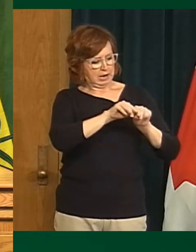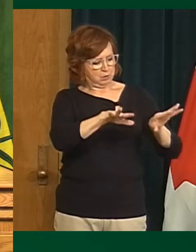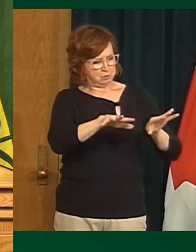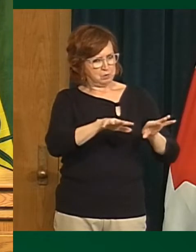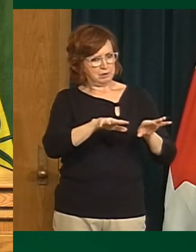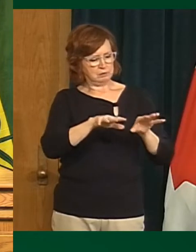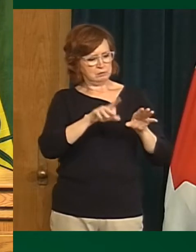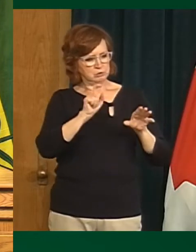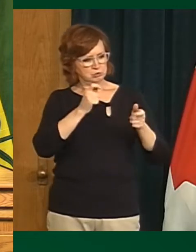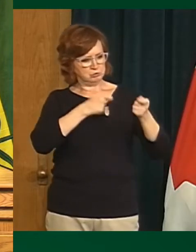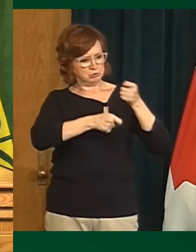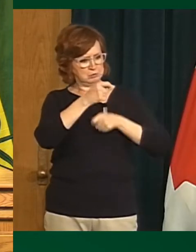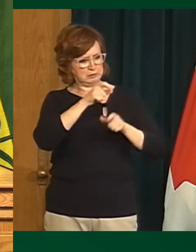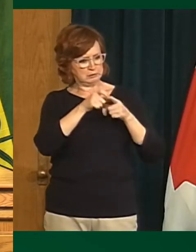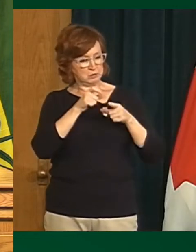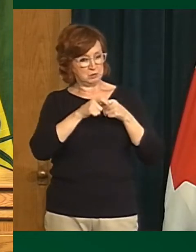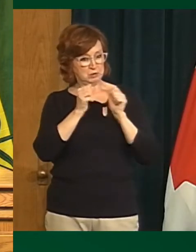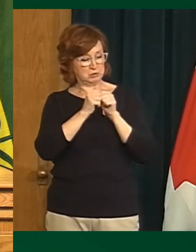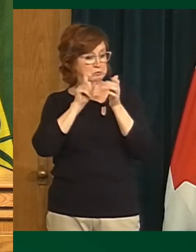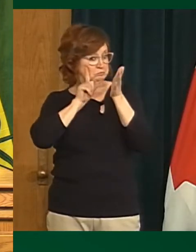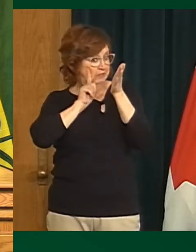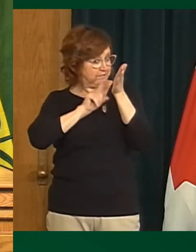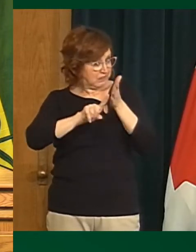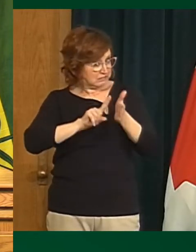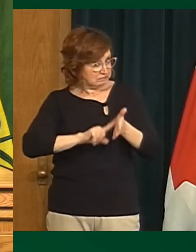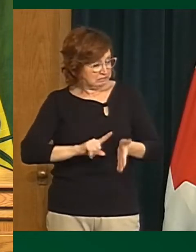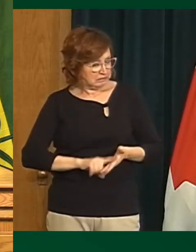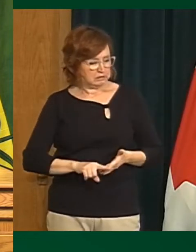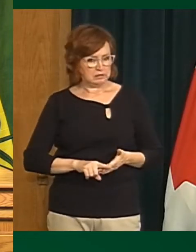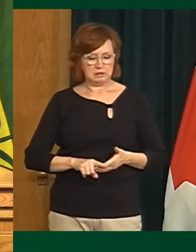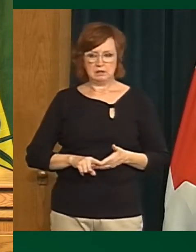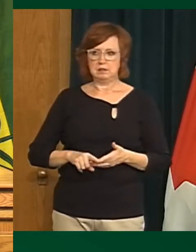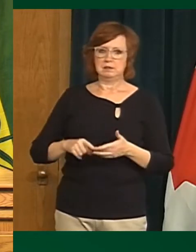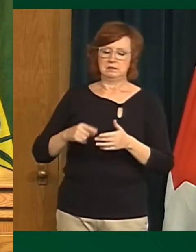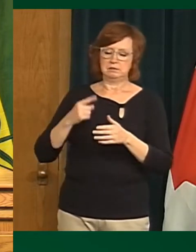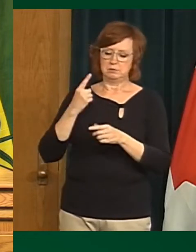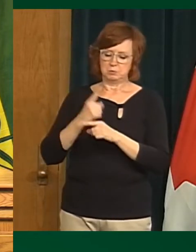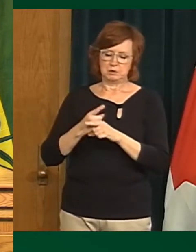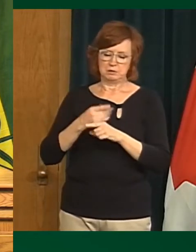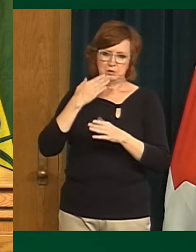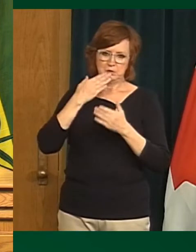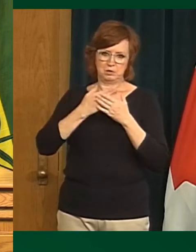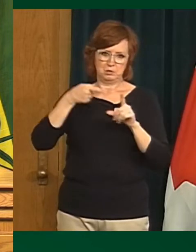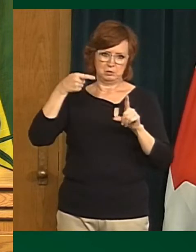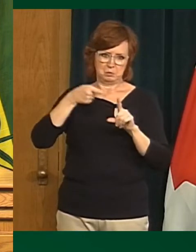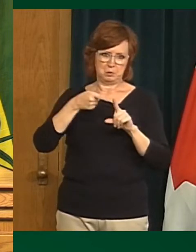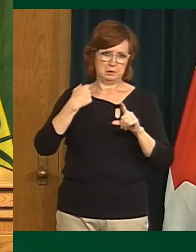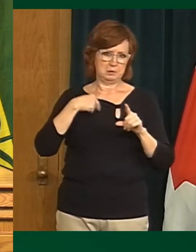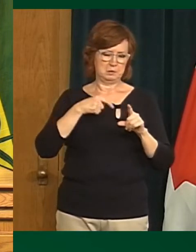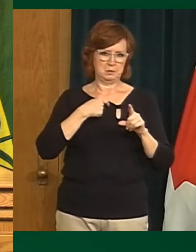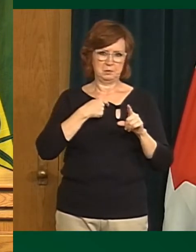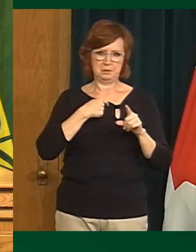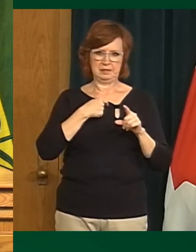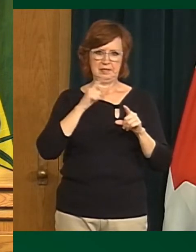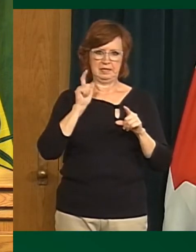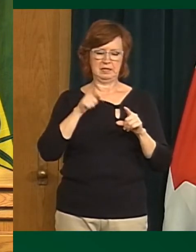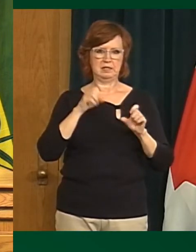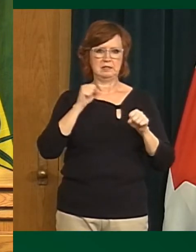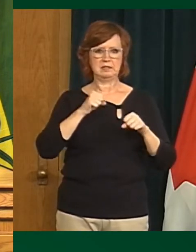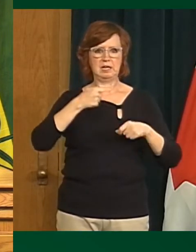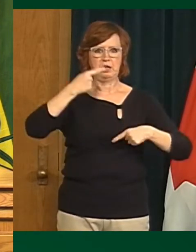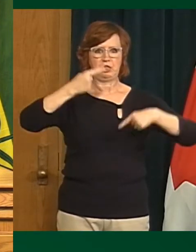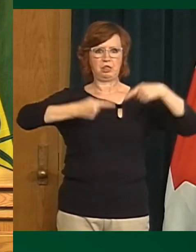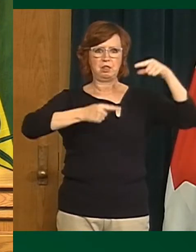at the end of the day, all these investigations are of value if they let us be better informed going forward. And that's the whole